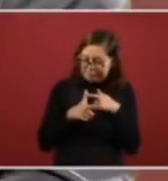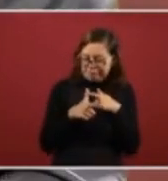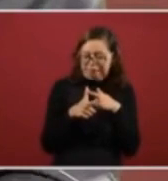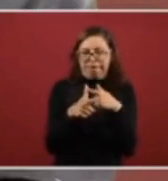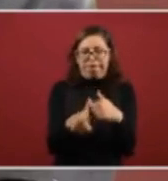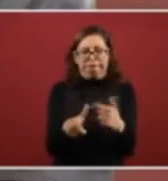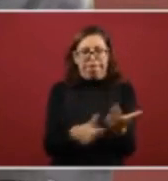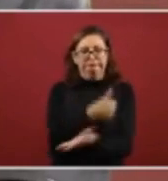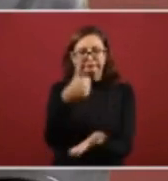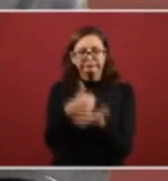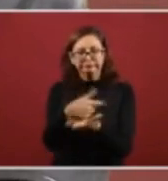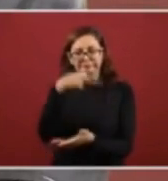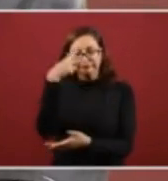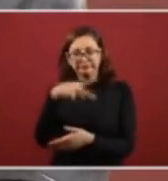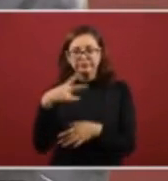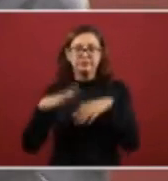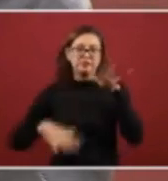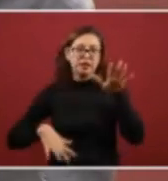state also,